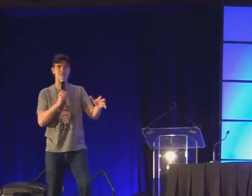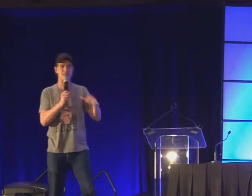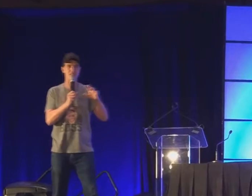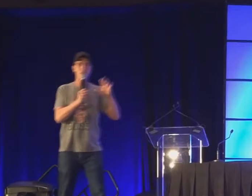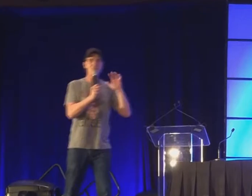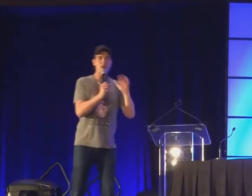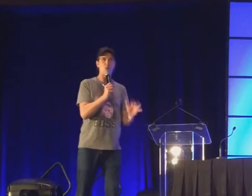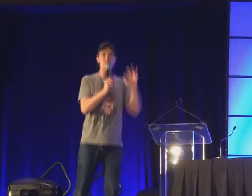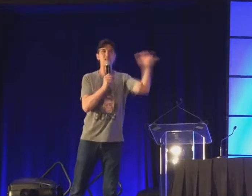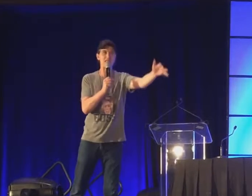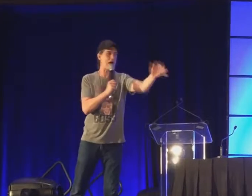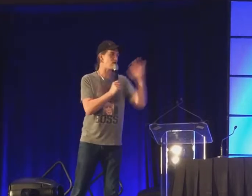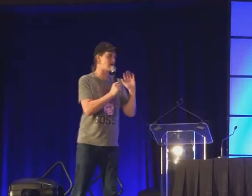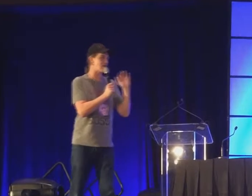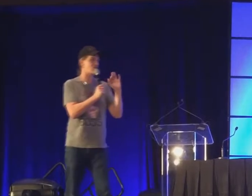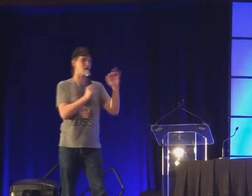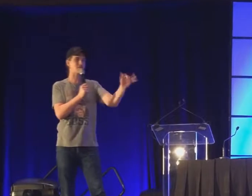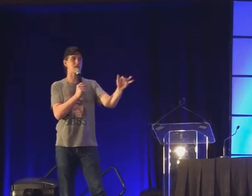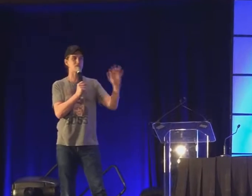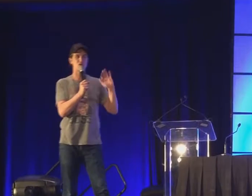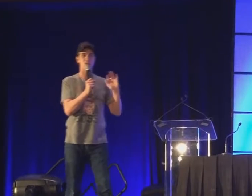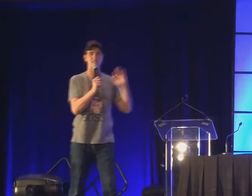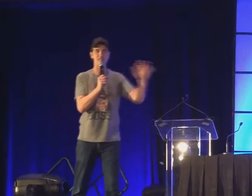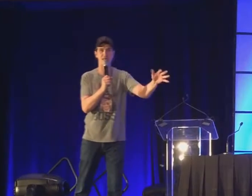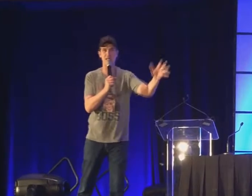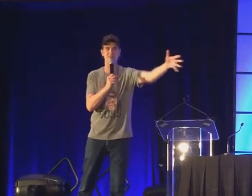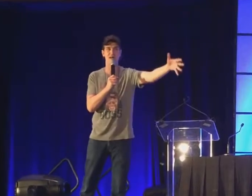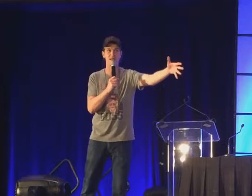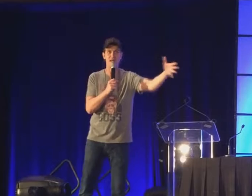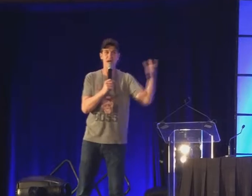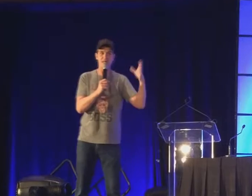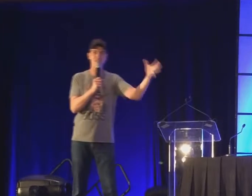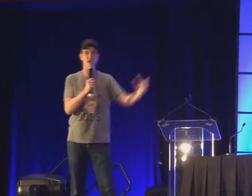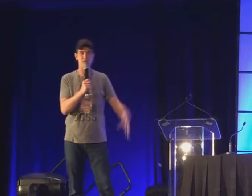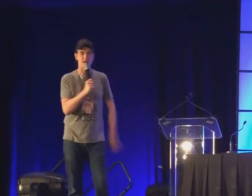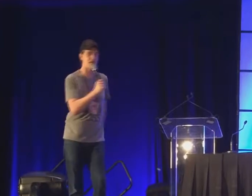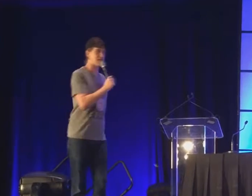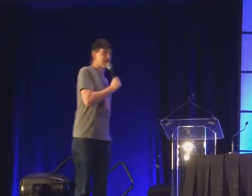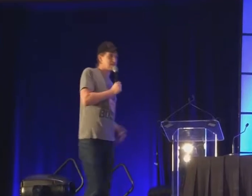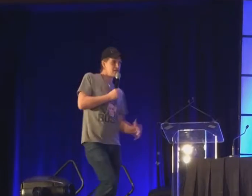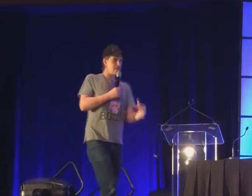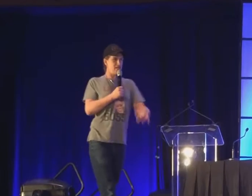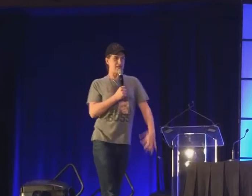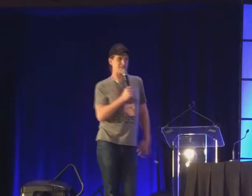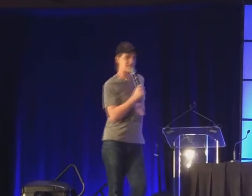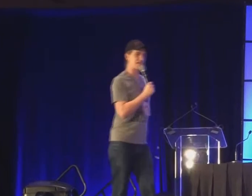is so crazy because watching it now, like I just watched an episode where Dean Cain's on it and he's so young and